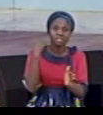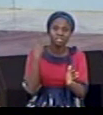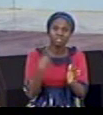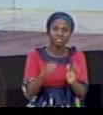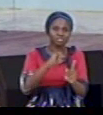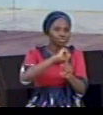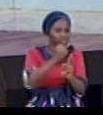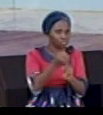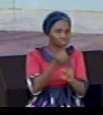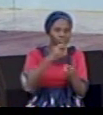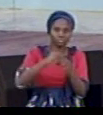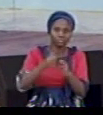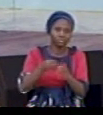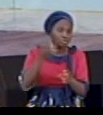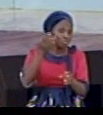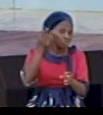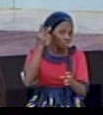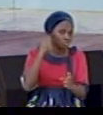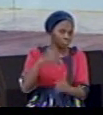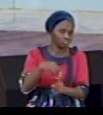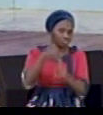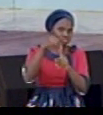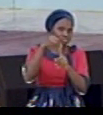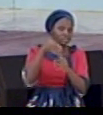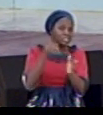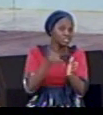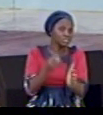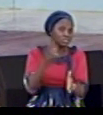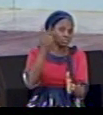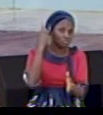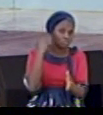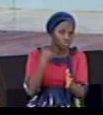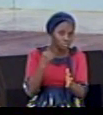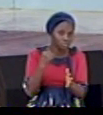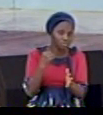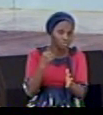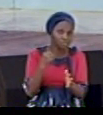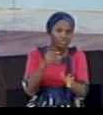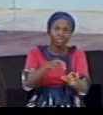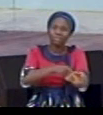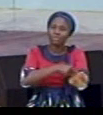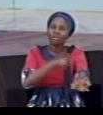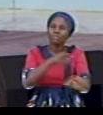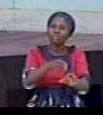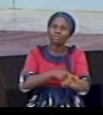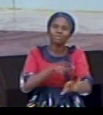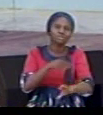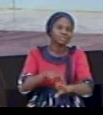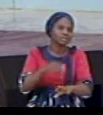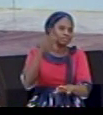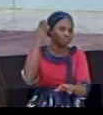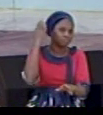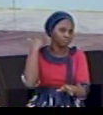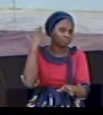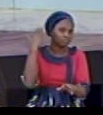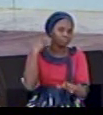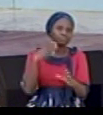was peculiar. It was long, long time